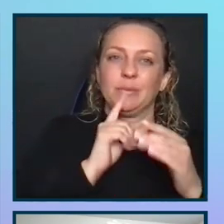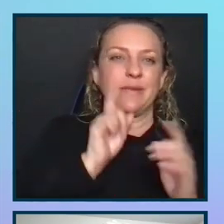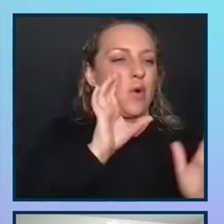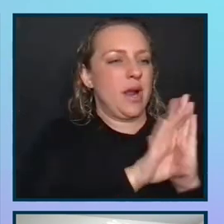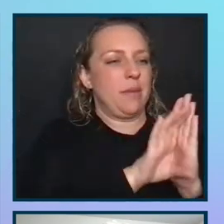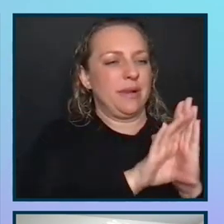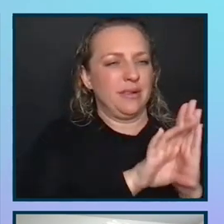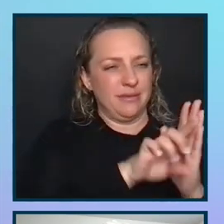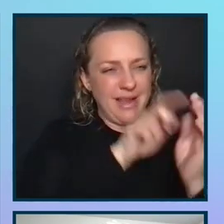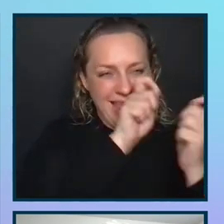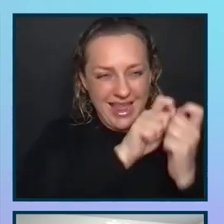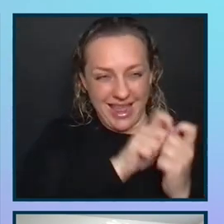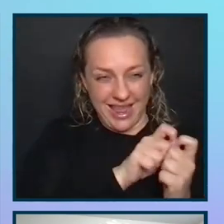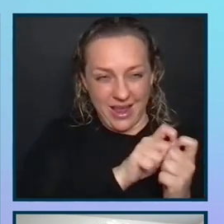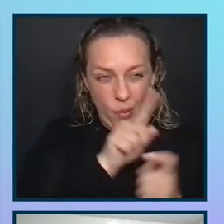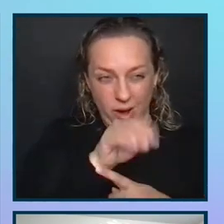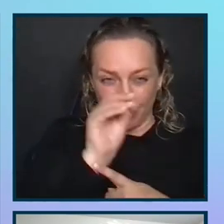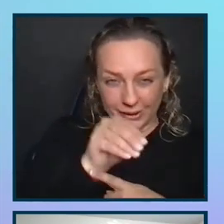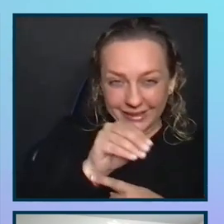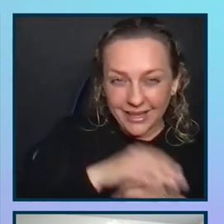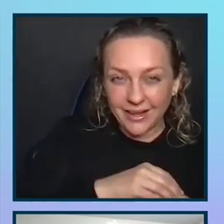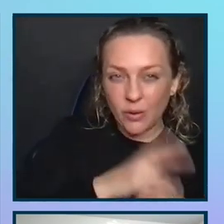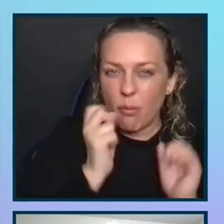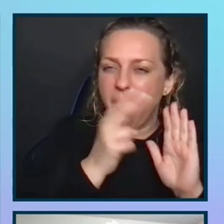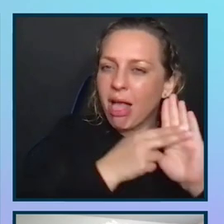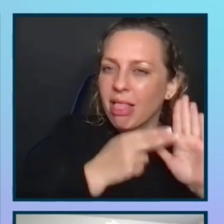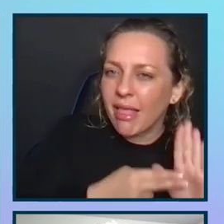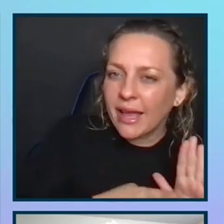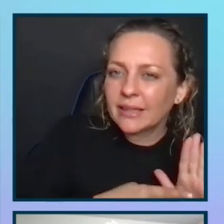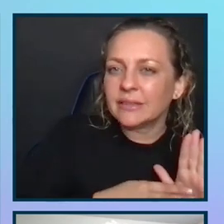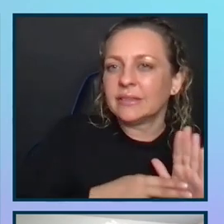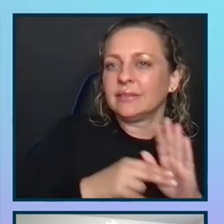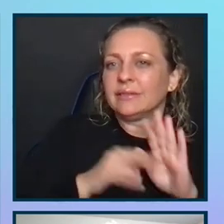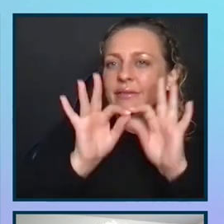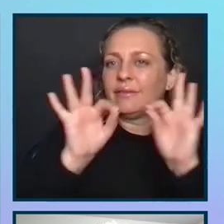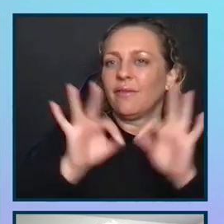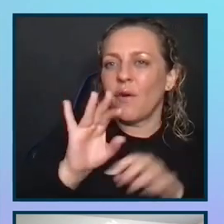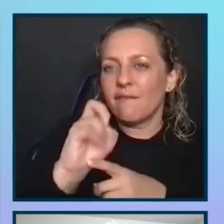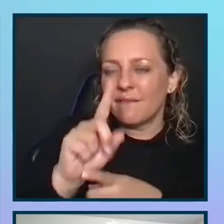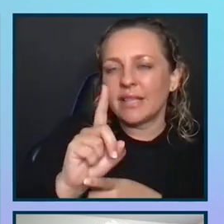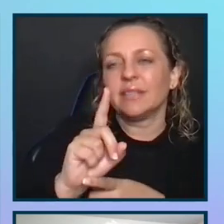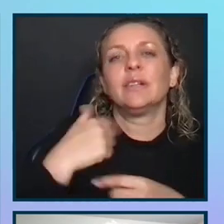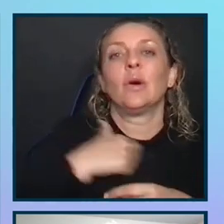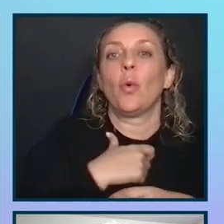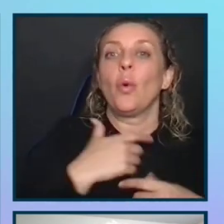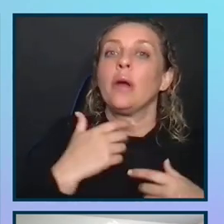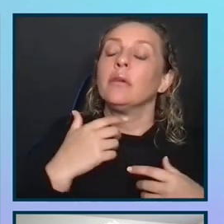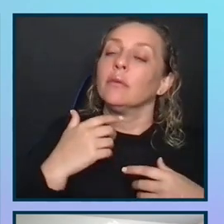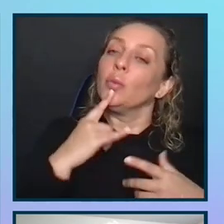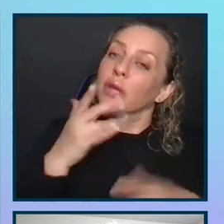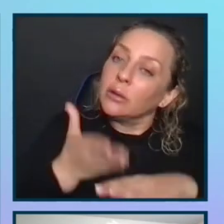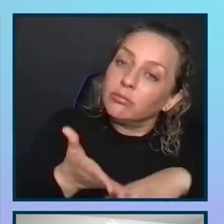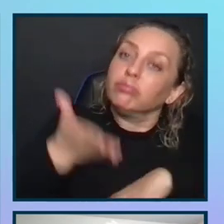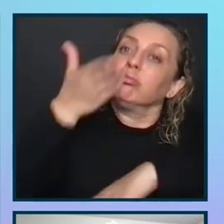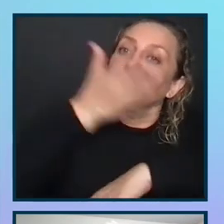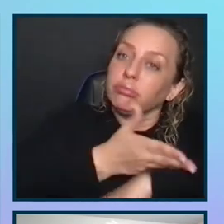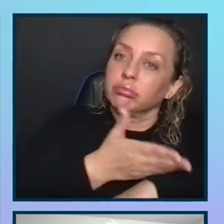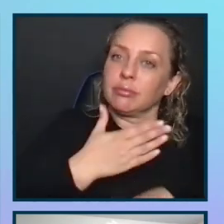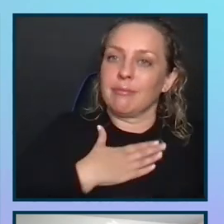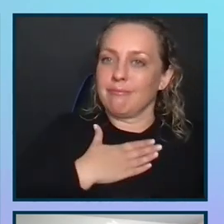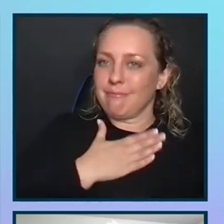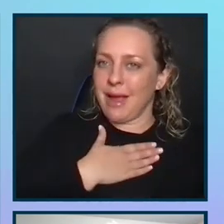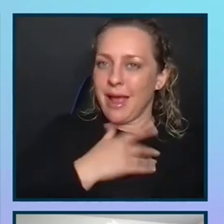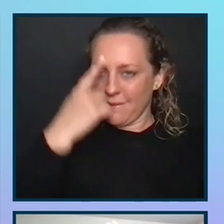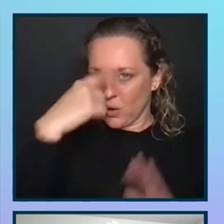What about labels and form fields? Certainly, we've come a long way. My screen reader, for example, has